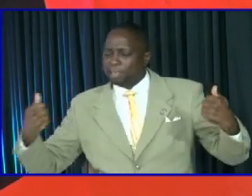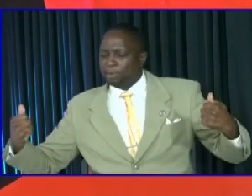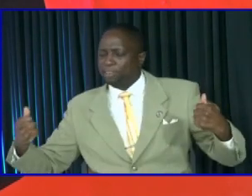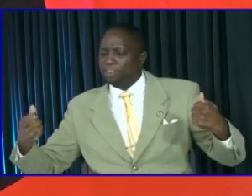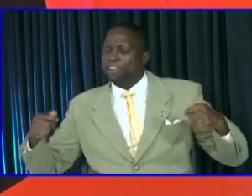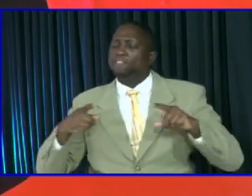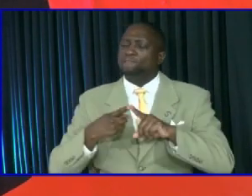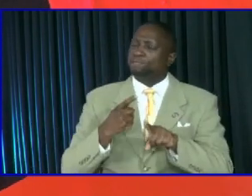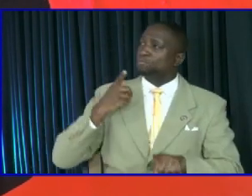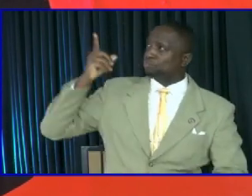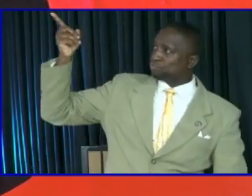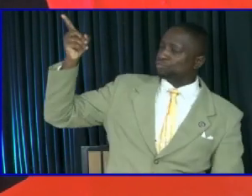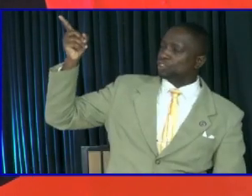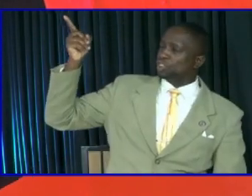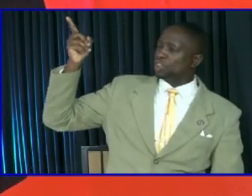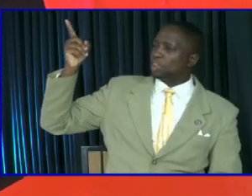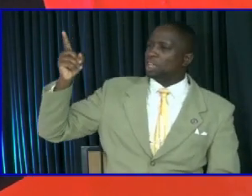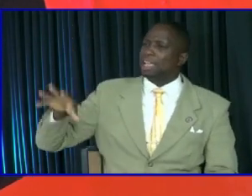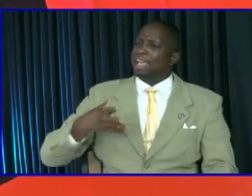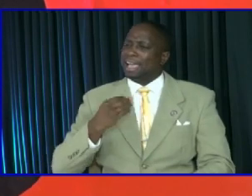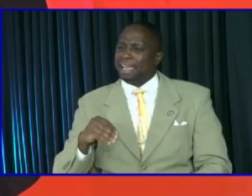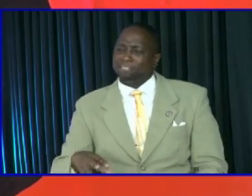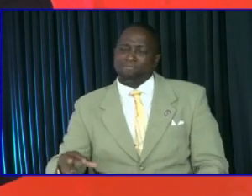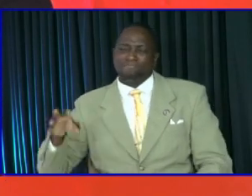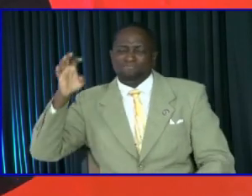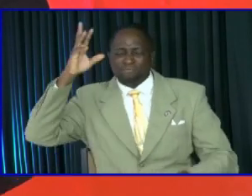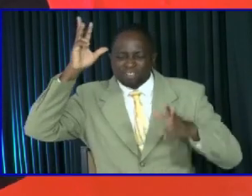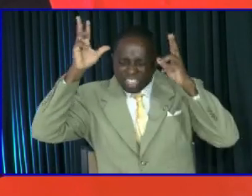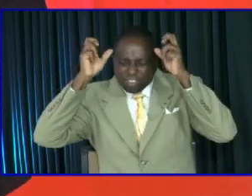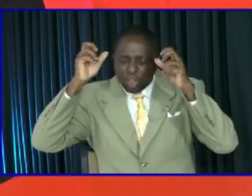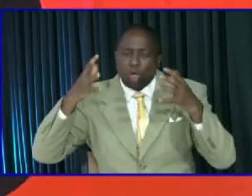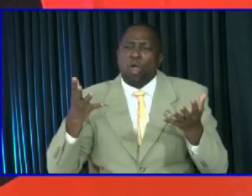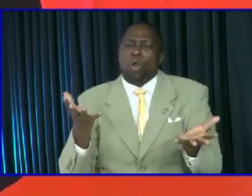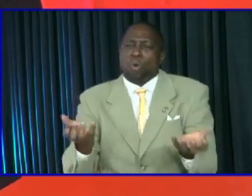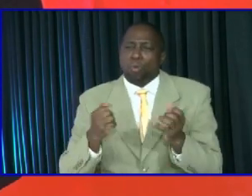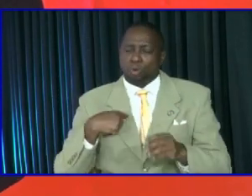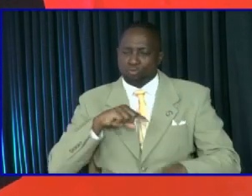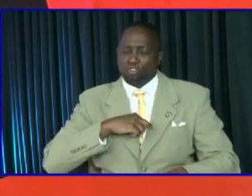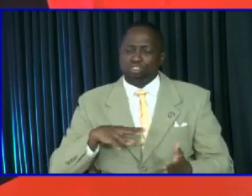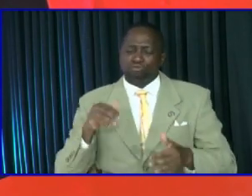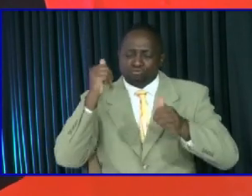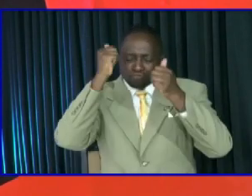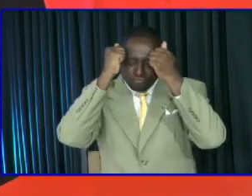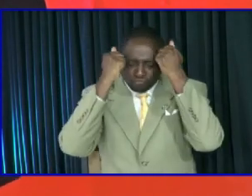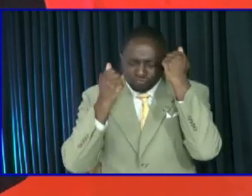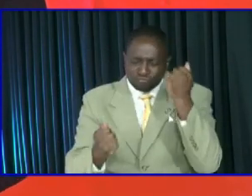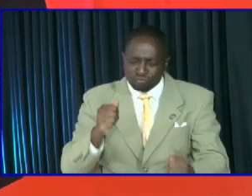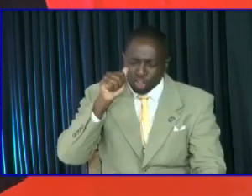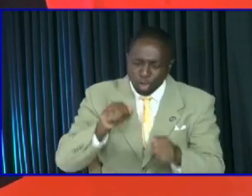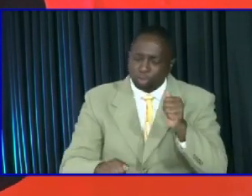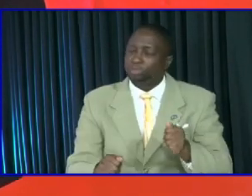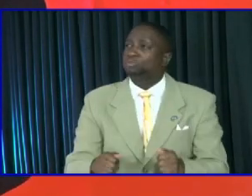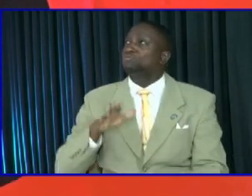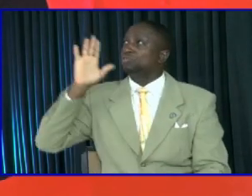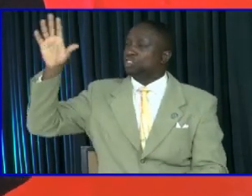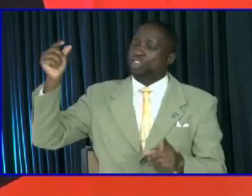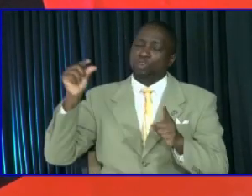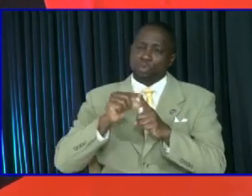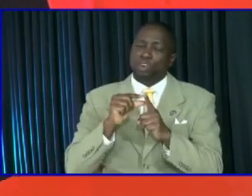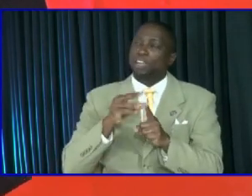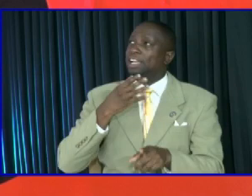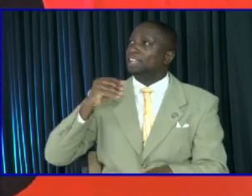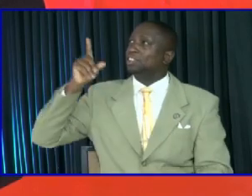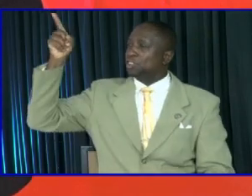the enemy would want us to doubt you and to doubt your words. But we come, O God, asking you to